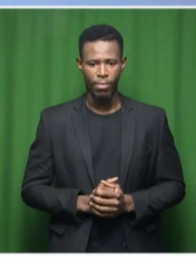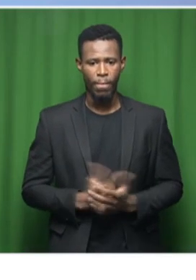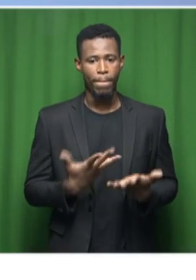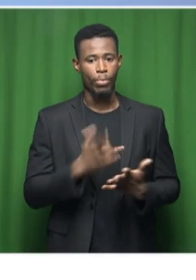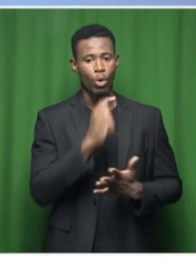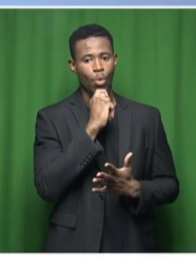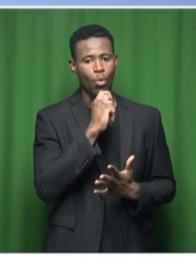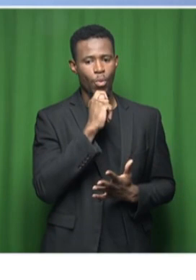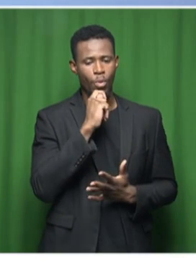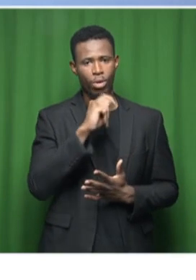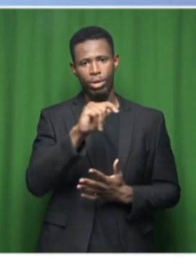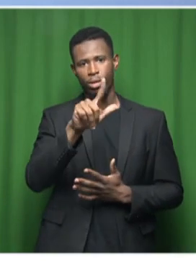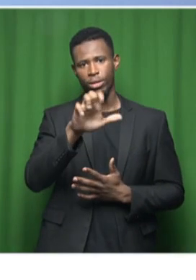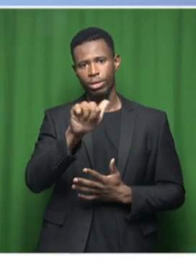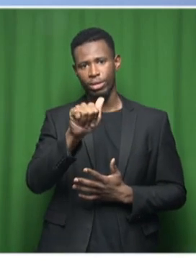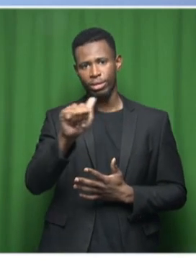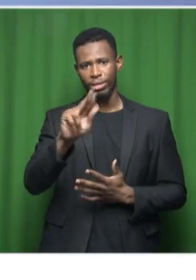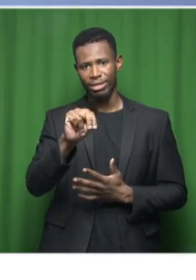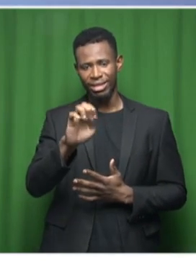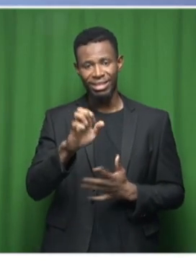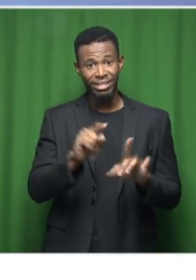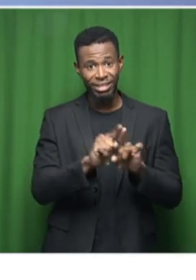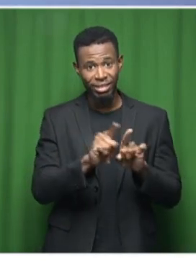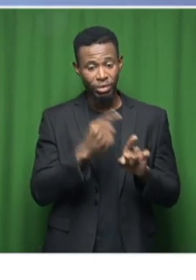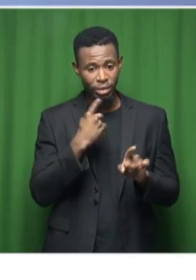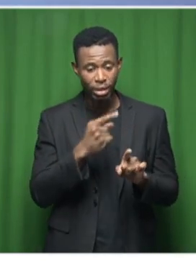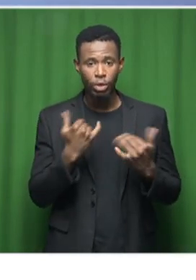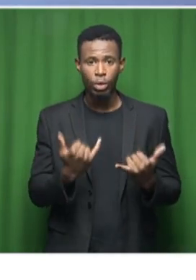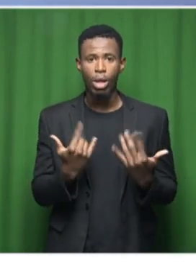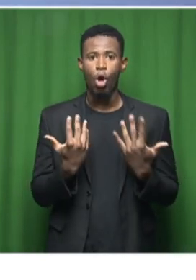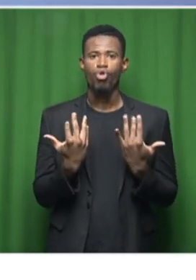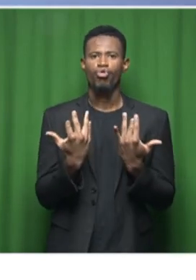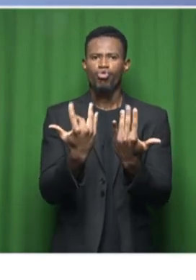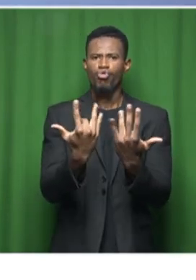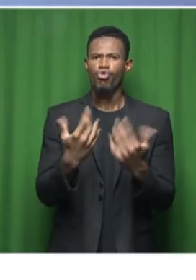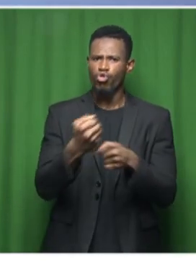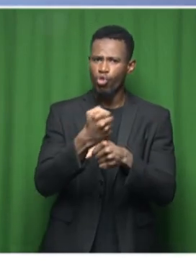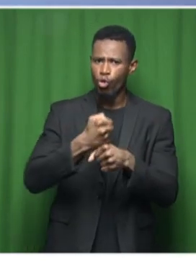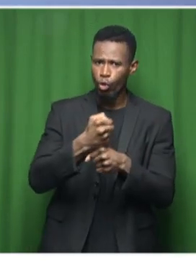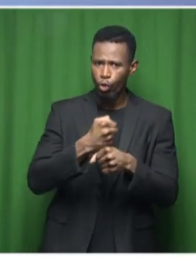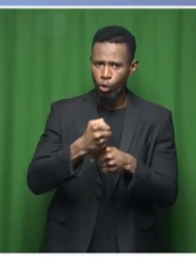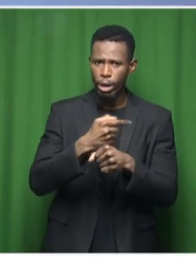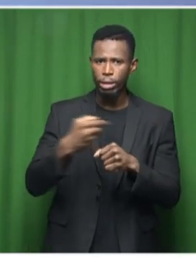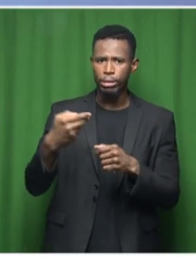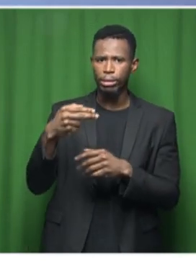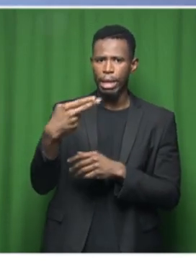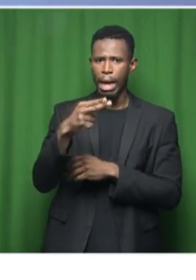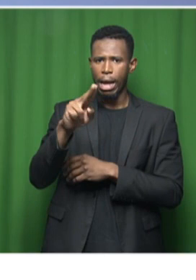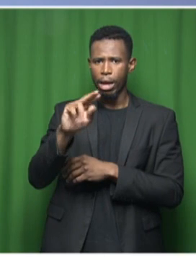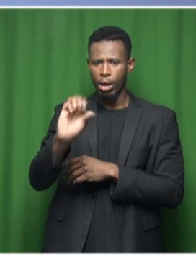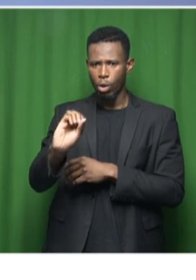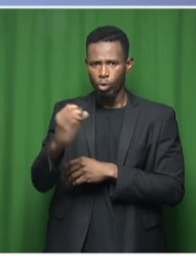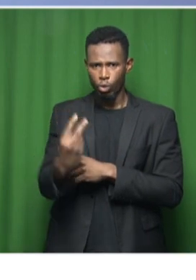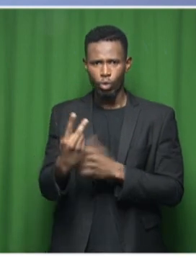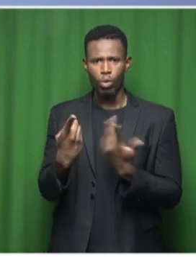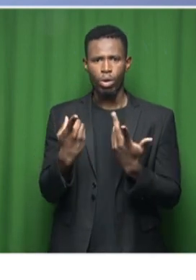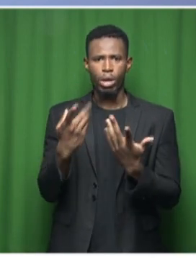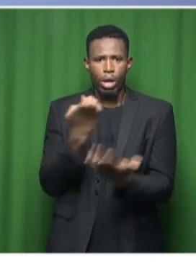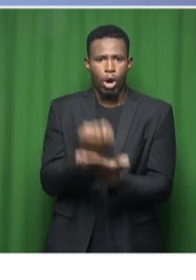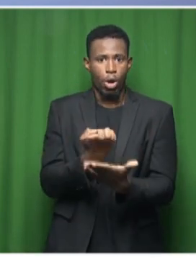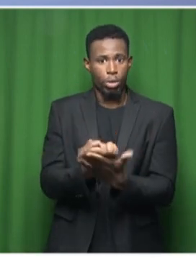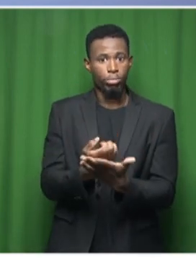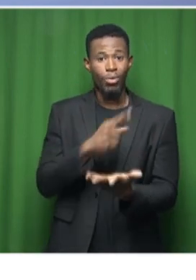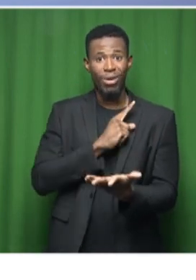Well, good morning, Leanne. And as you say, it's about the green hydrogen economy. And this is, of course, very important given